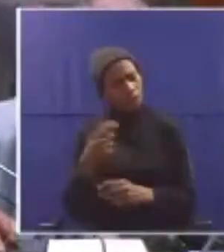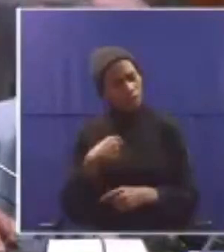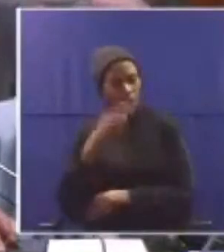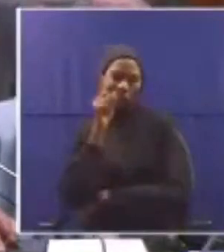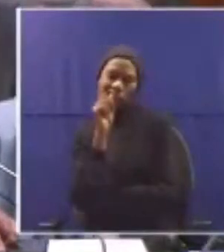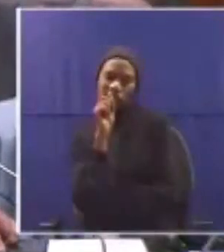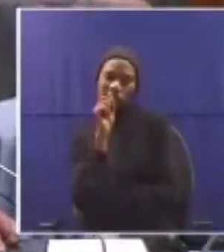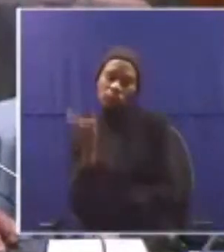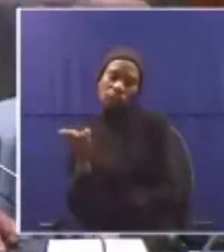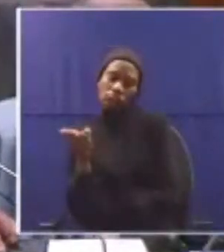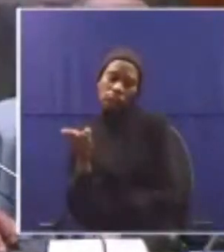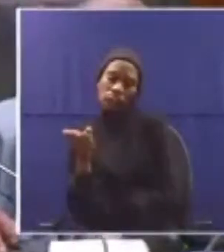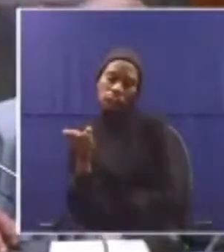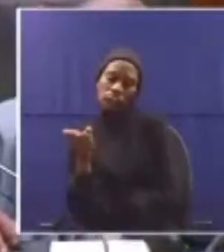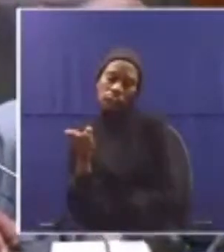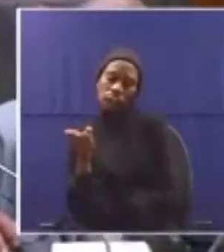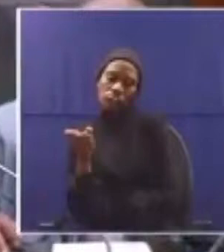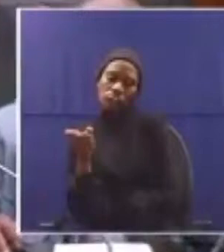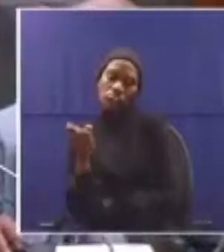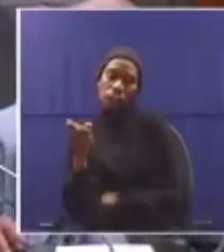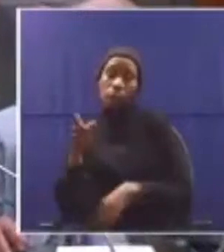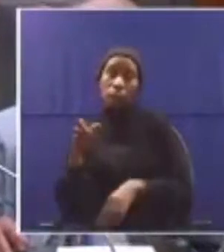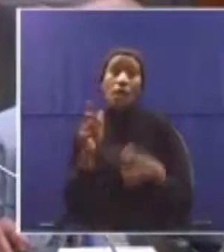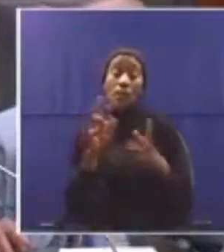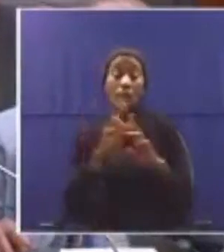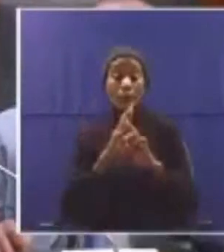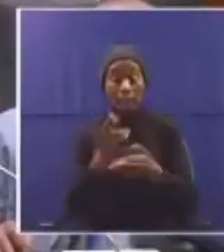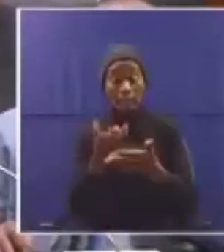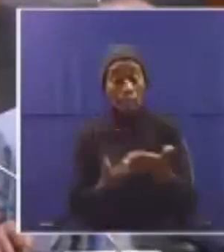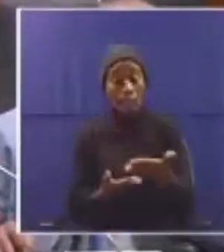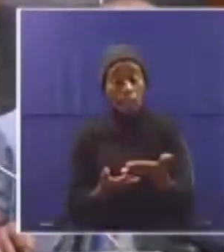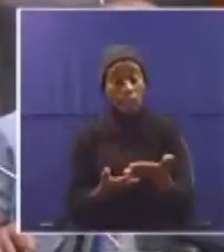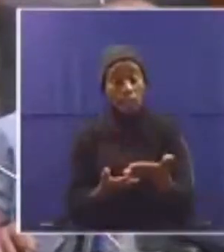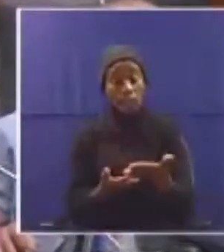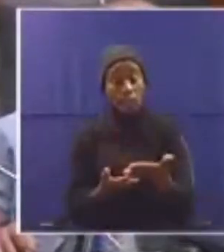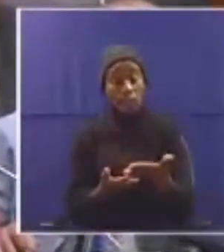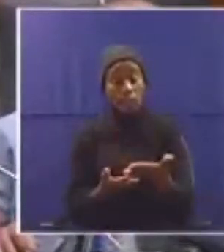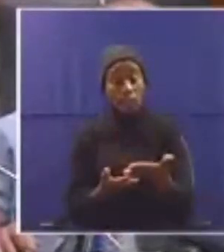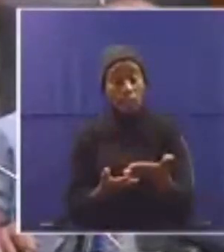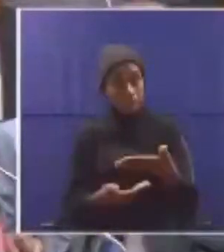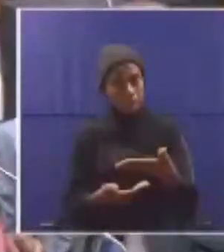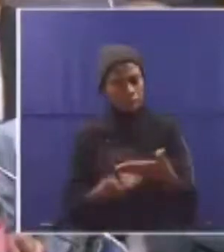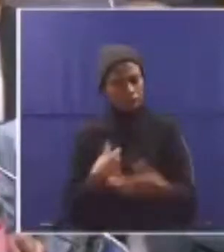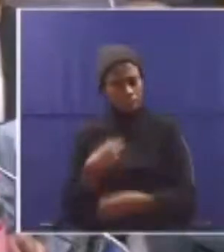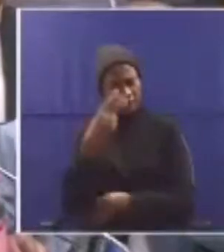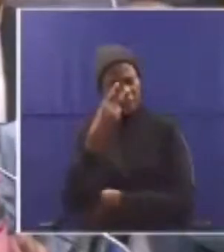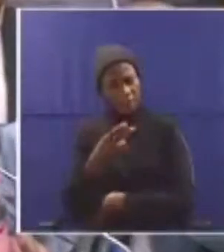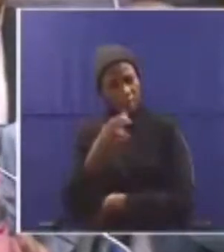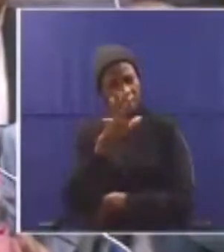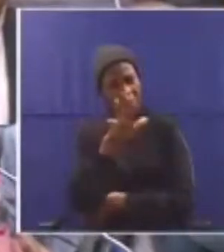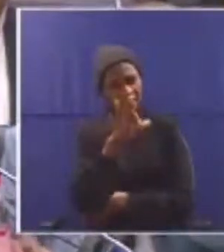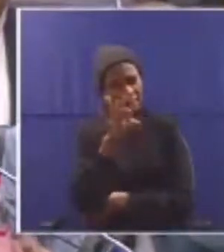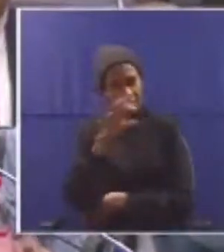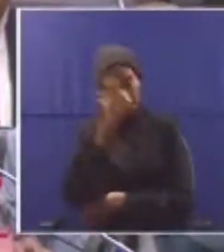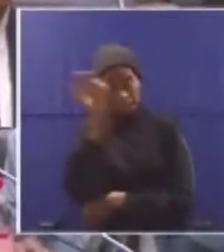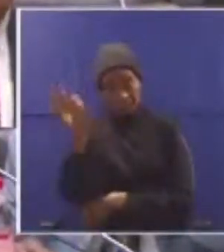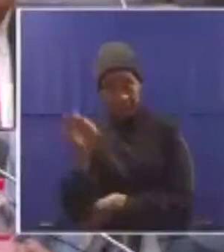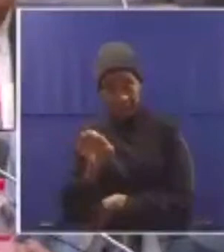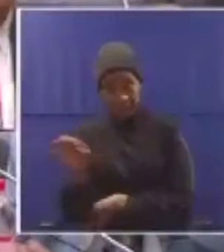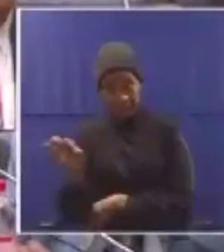looks at the land restitution reports, then one that 93%